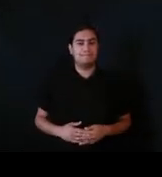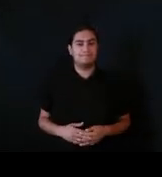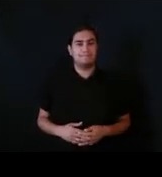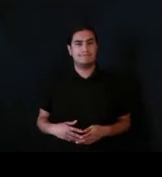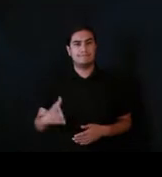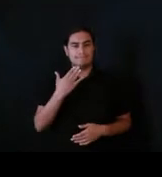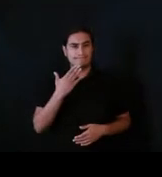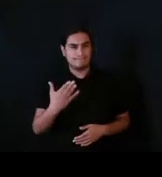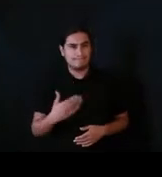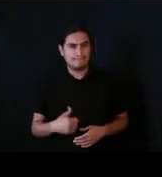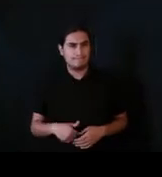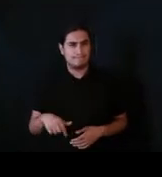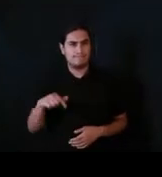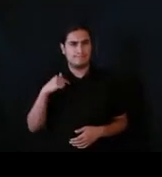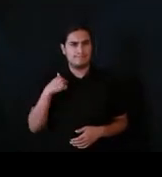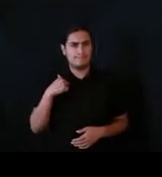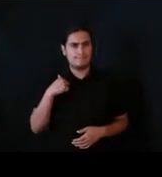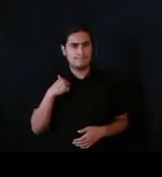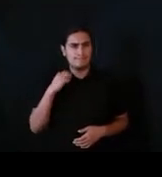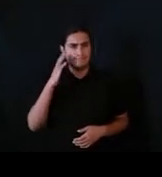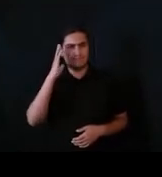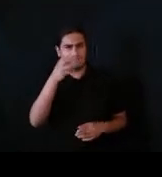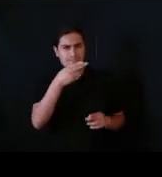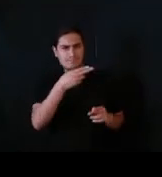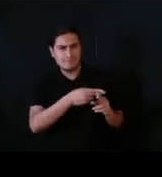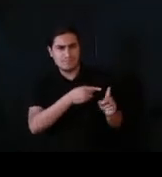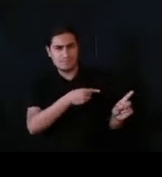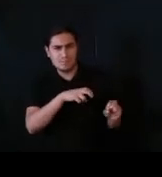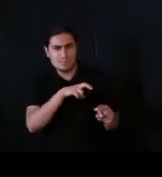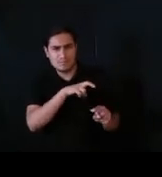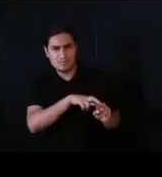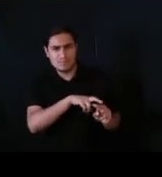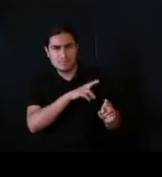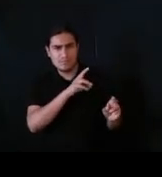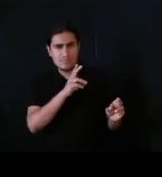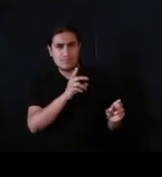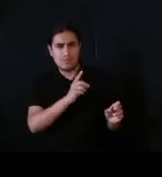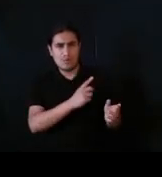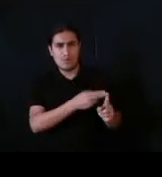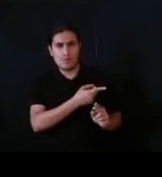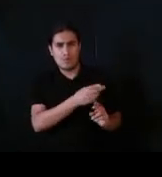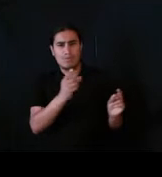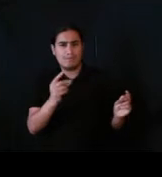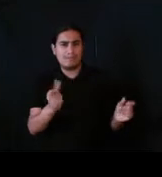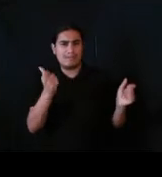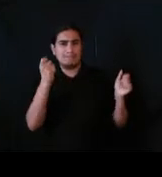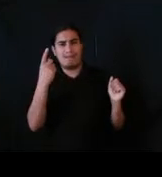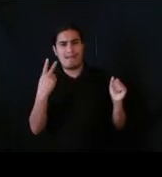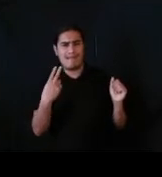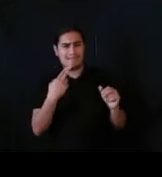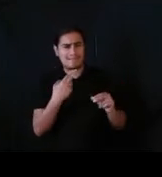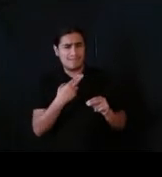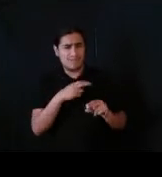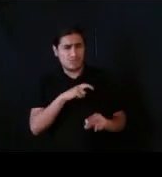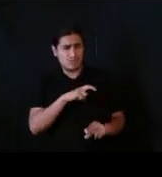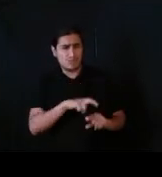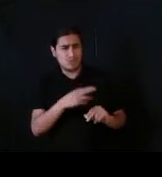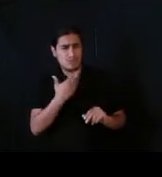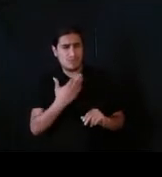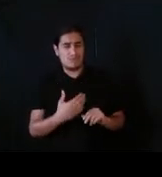thank you i always still want to call you chair so i'm going to call you immediate past chair hillary norton is there a second